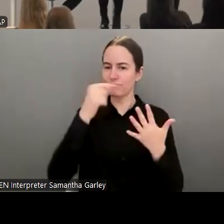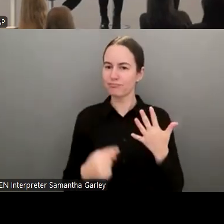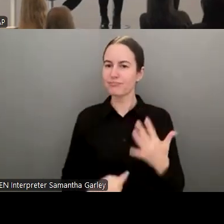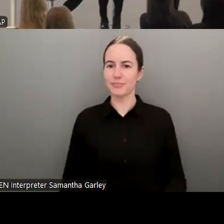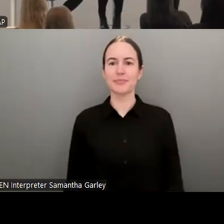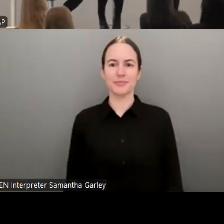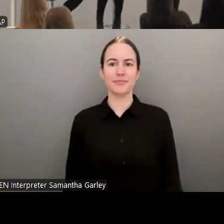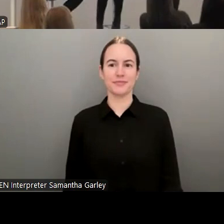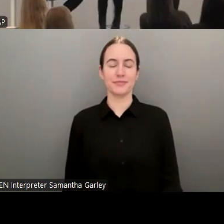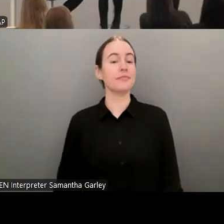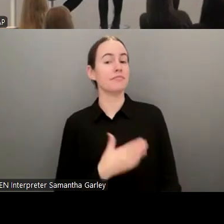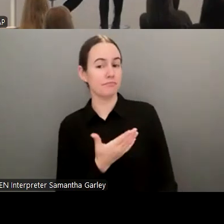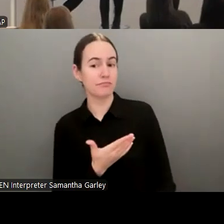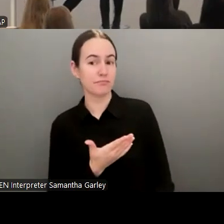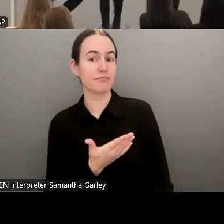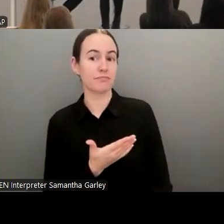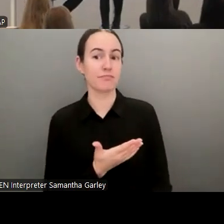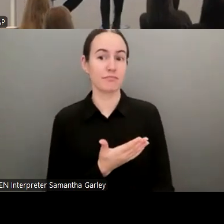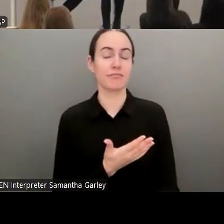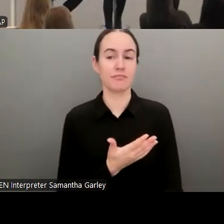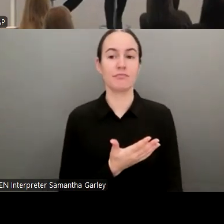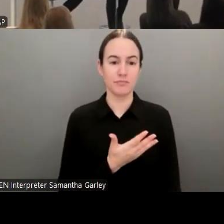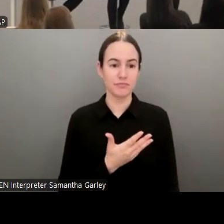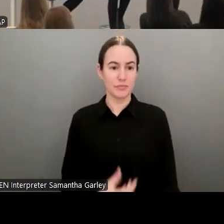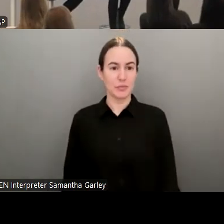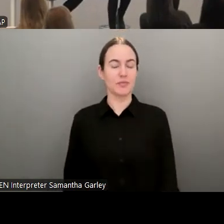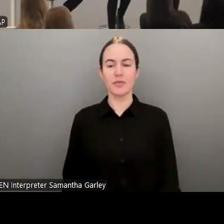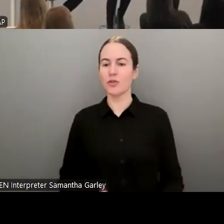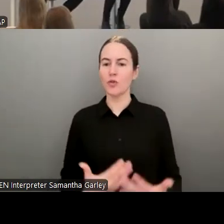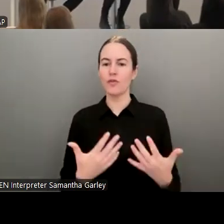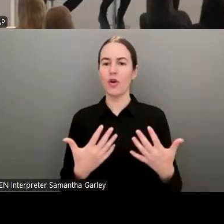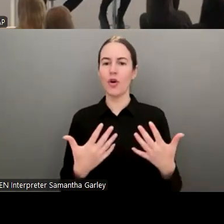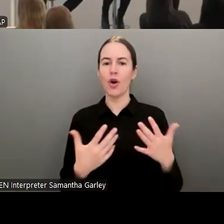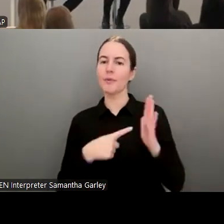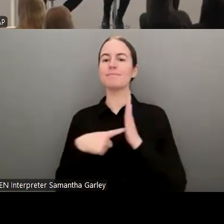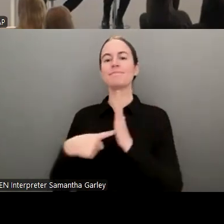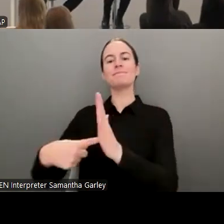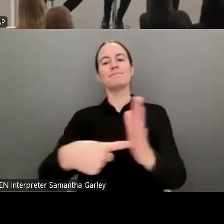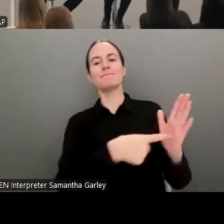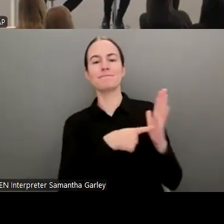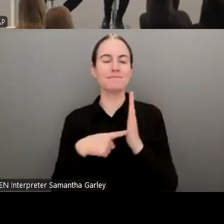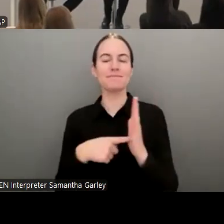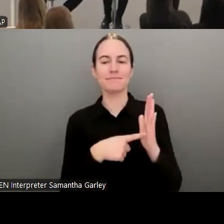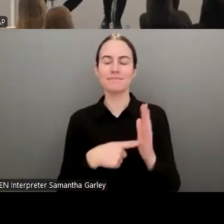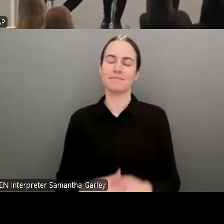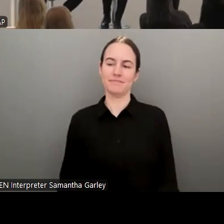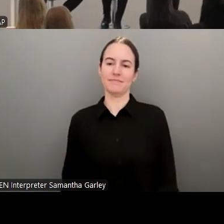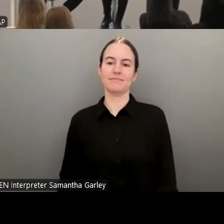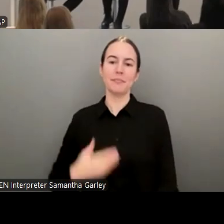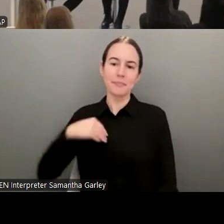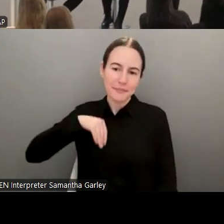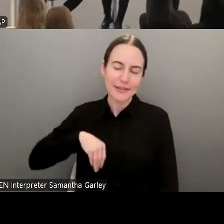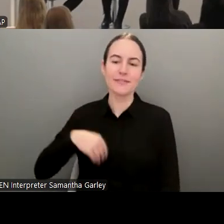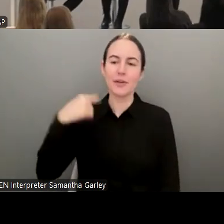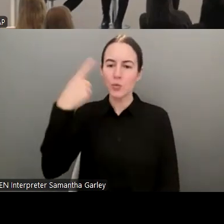Okay, so marketing reasons and kind of staff or employment benefits, so to speak,